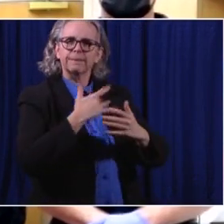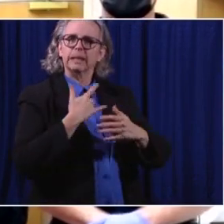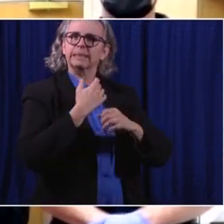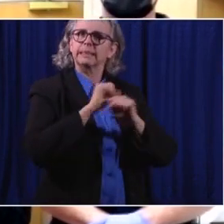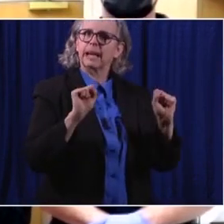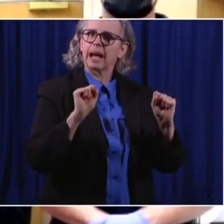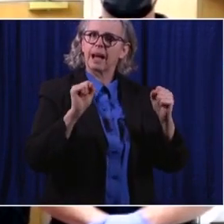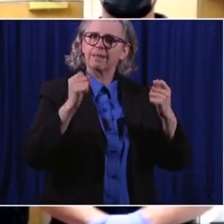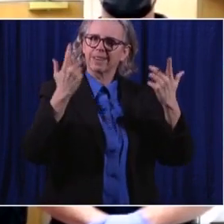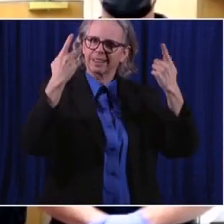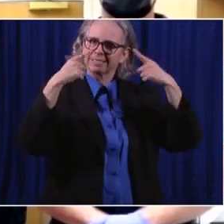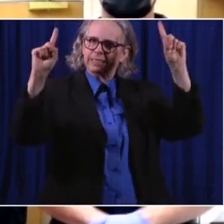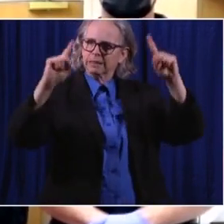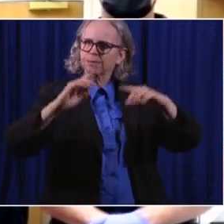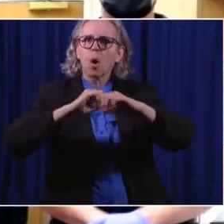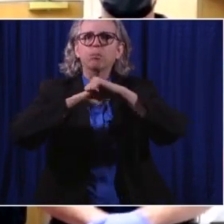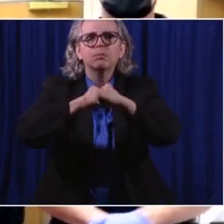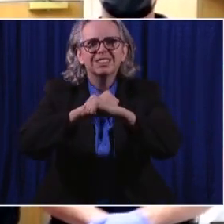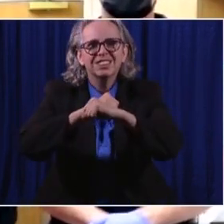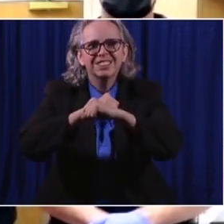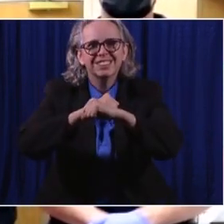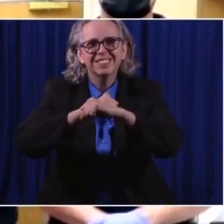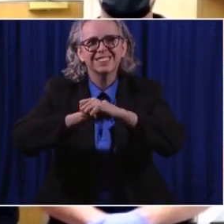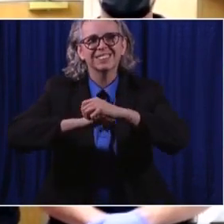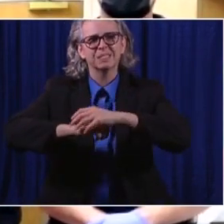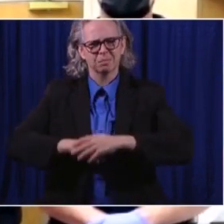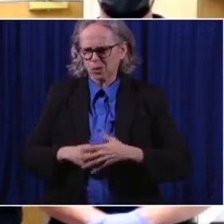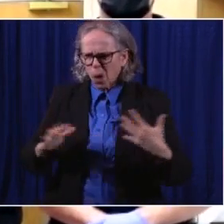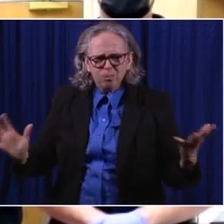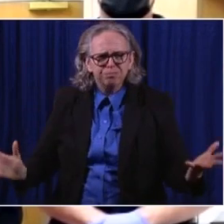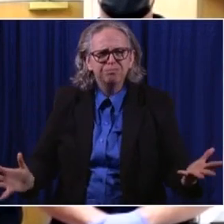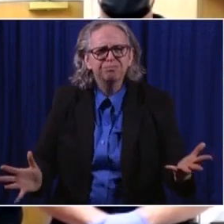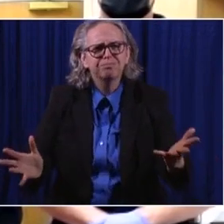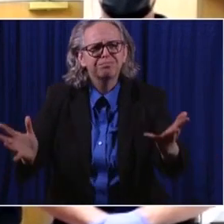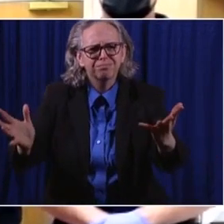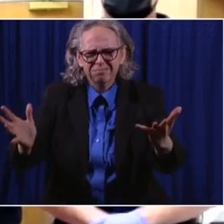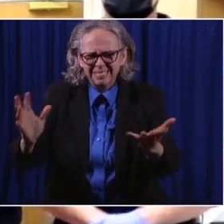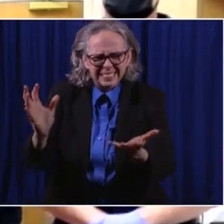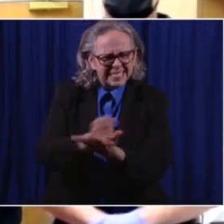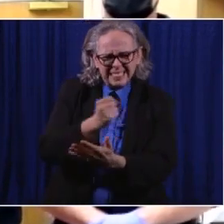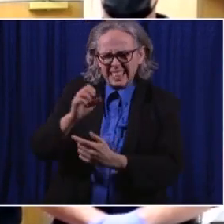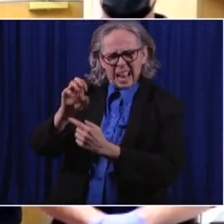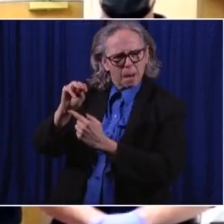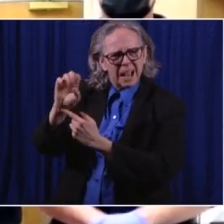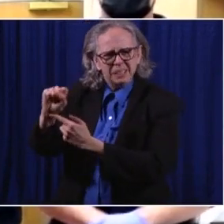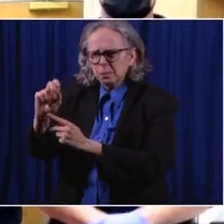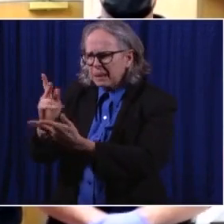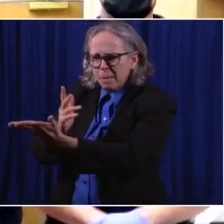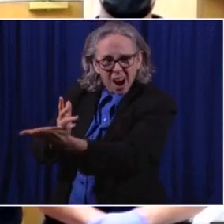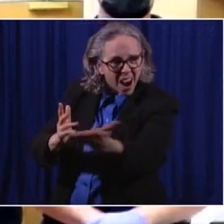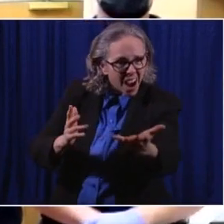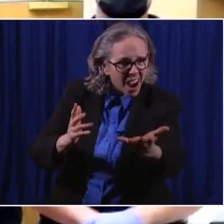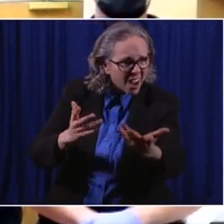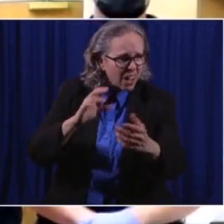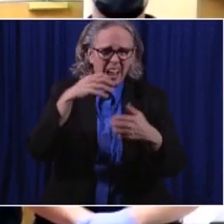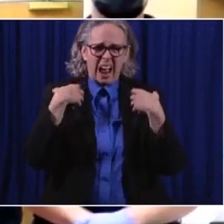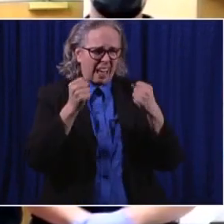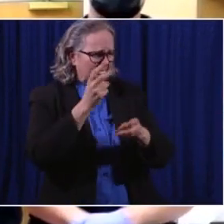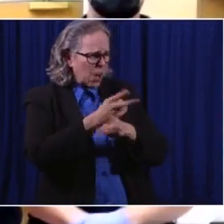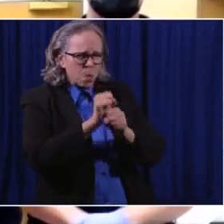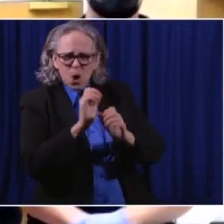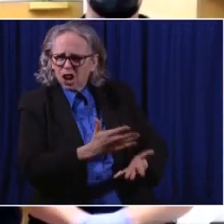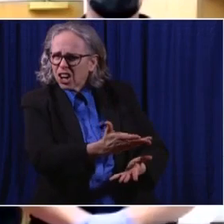vaccine. So I would encourage all of EMS providers and health workers to go ahead and obtain that vaccine for